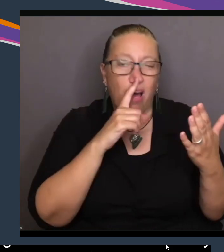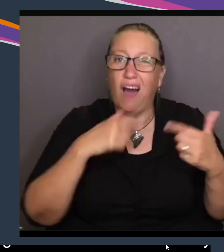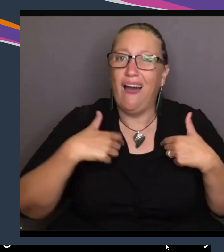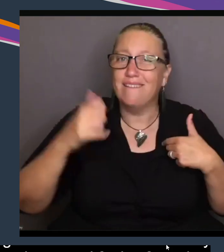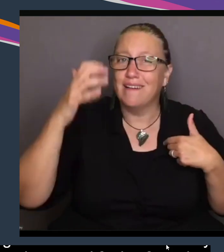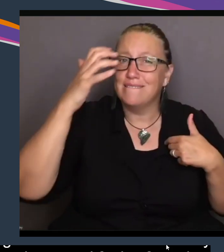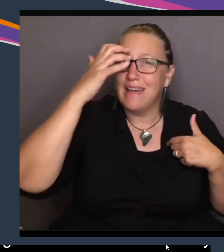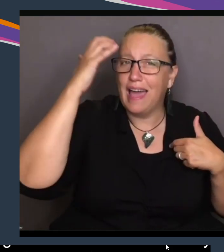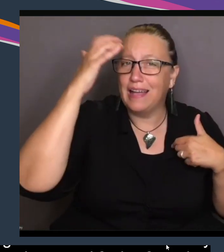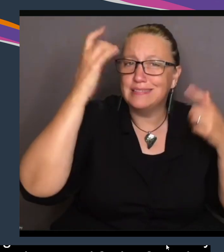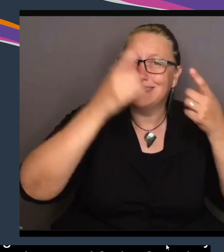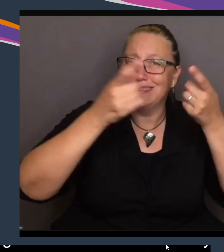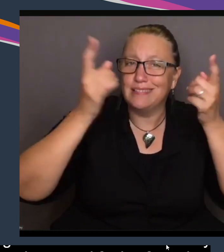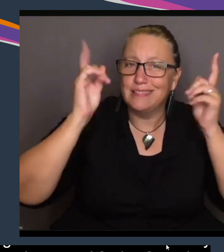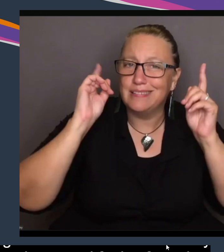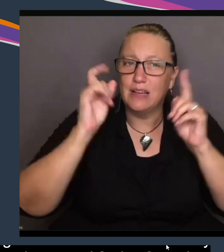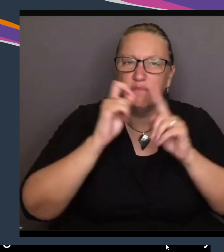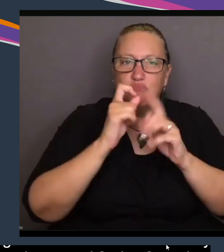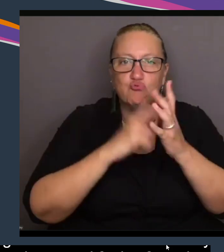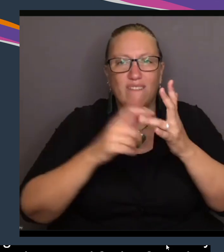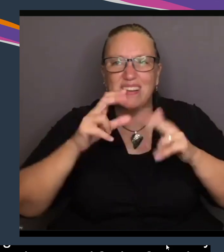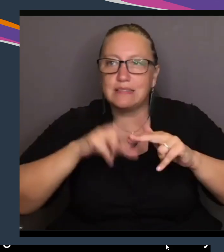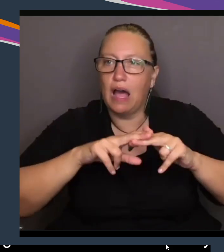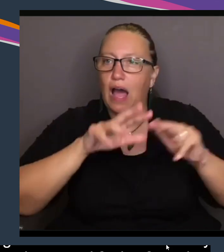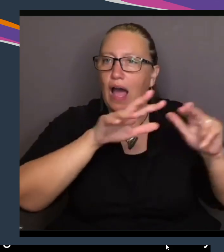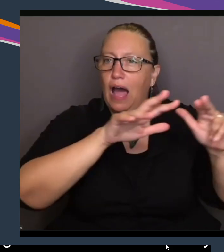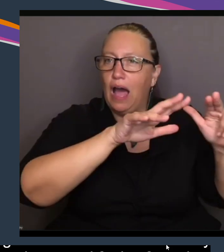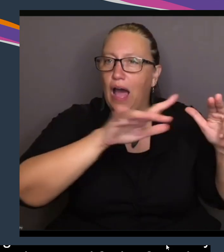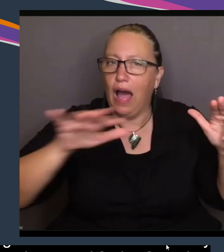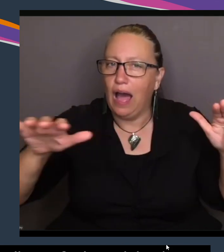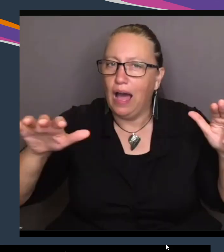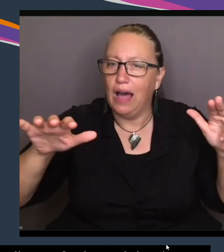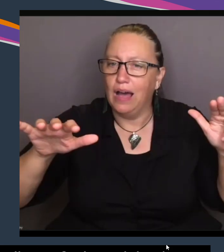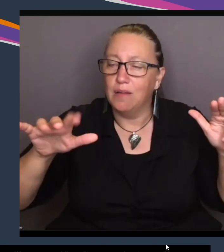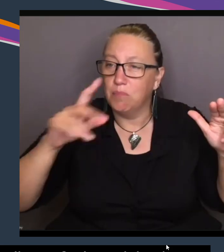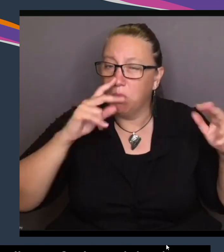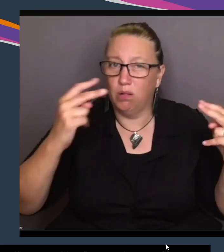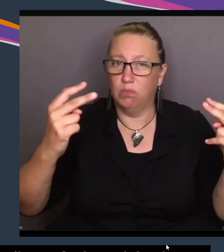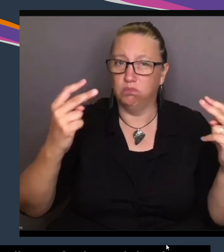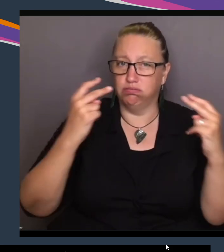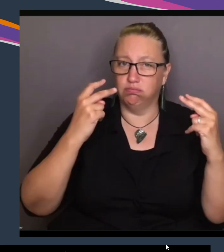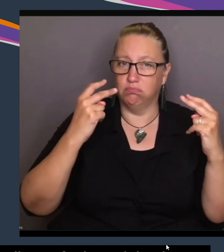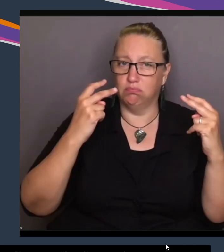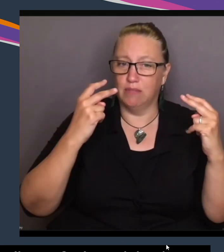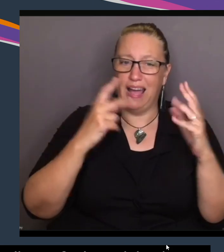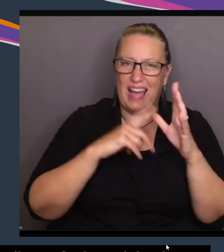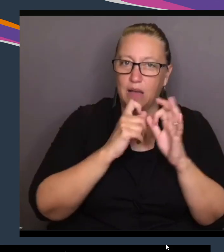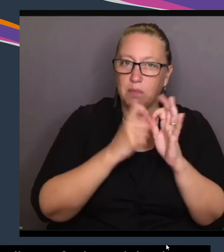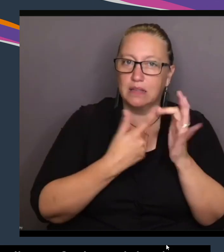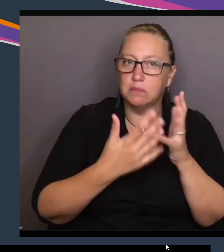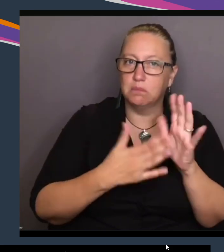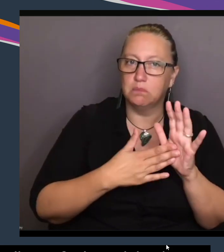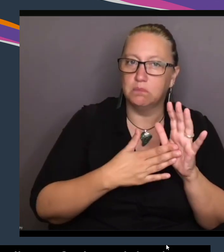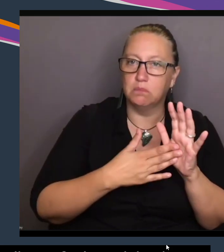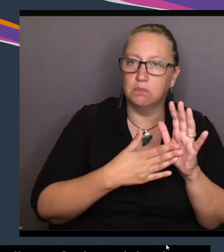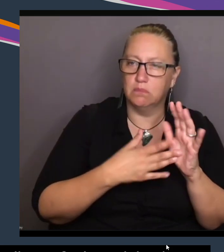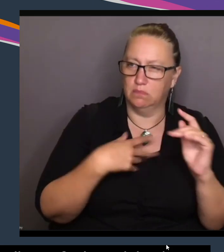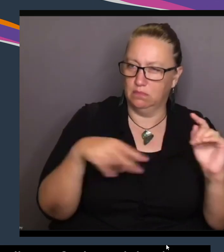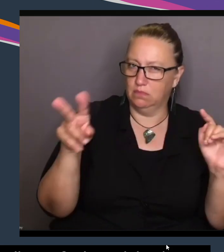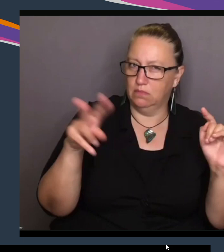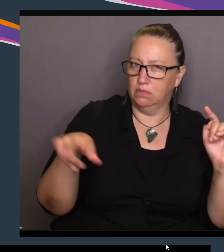my name, the torrent of ableism I see first-hand witness makes me ask what else is going